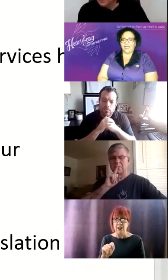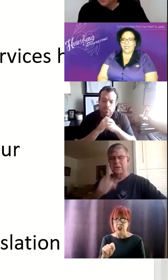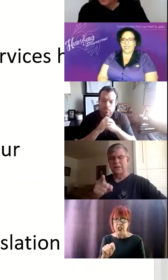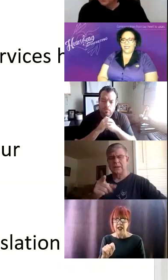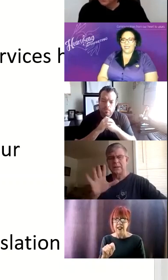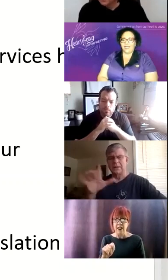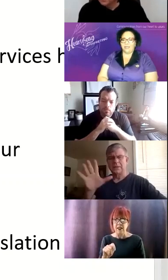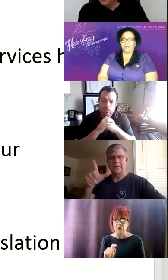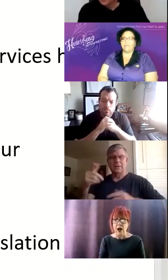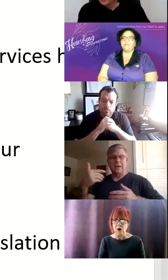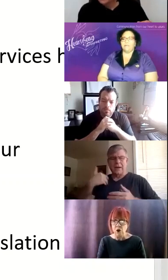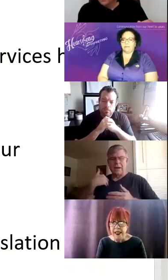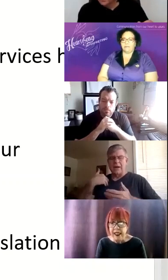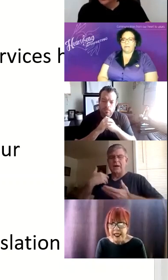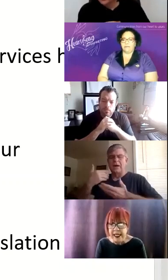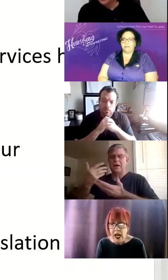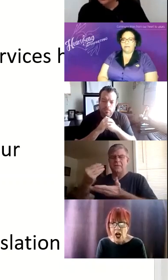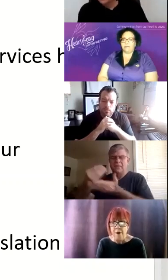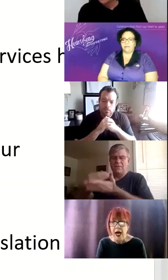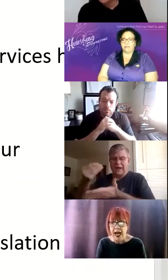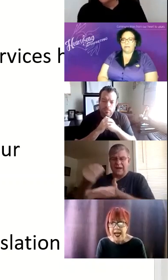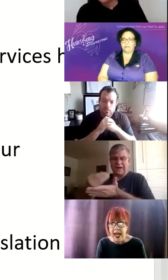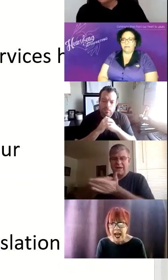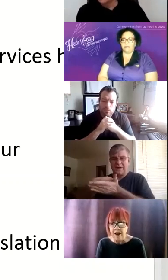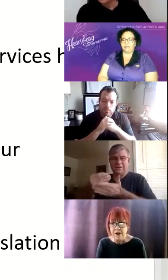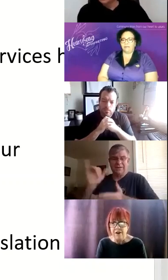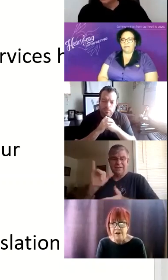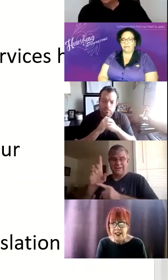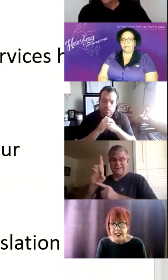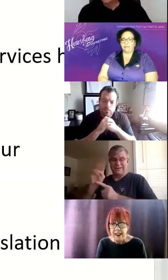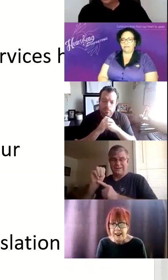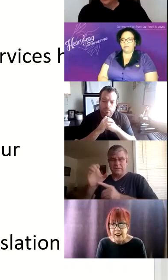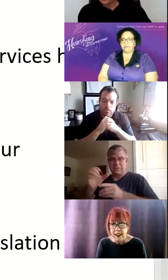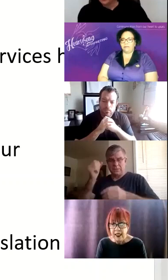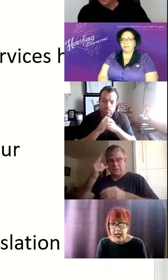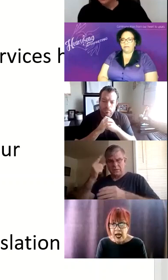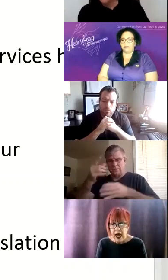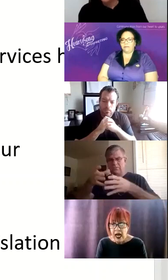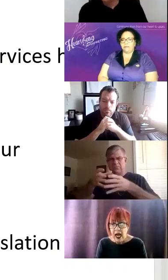Is Jet? Well, really, I have funding,